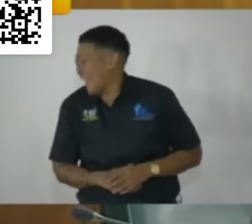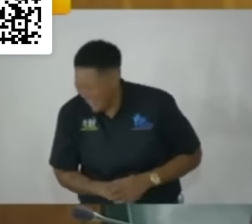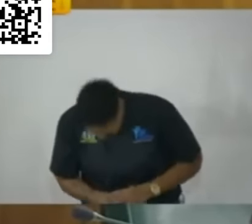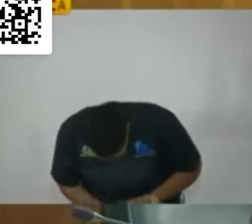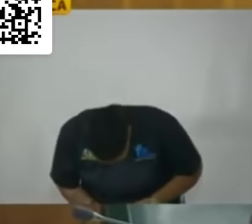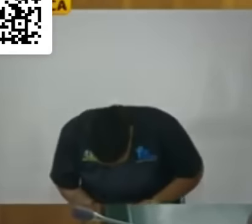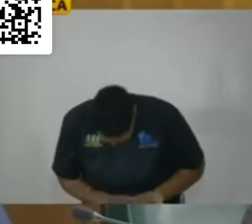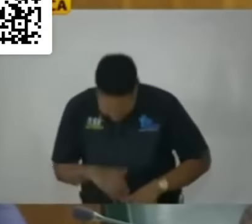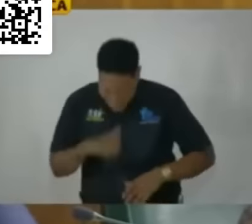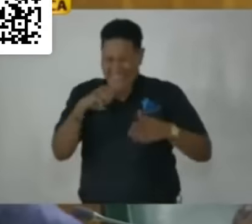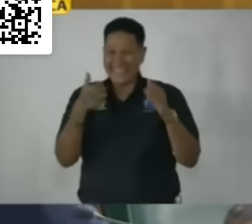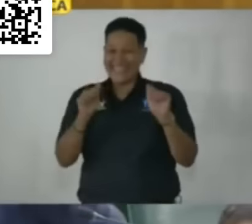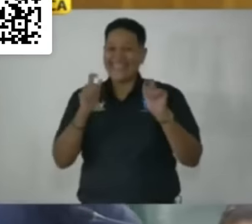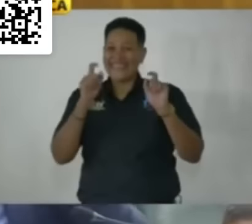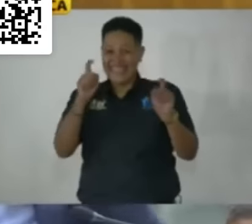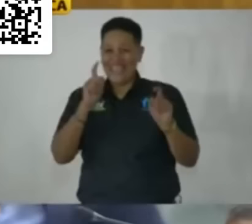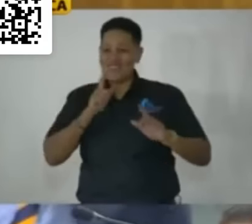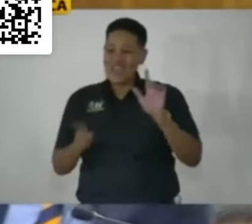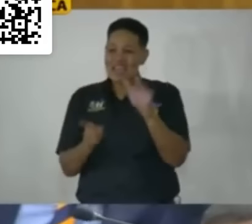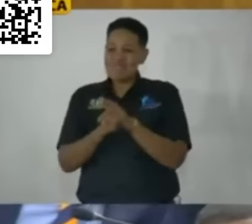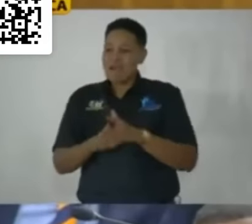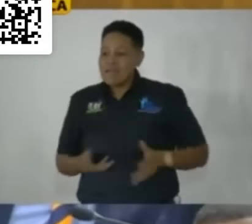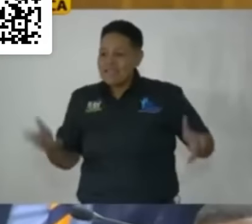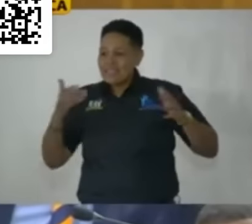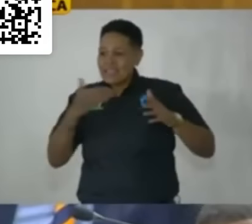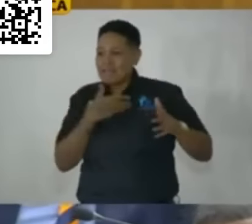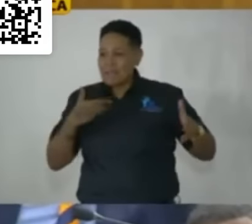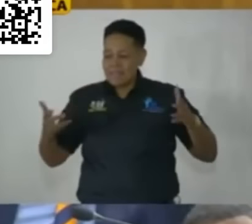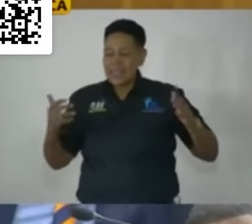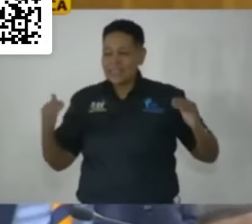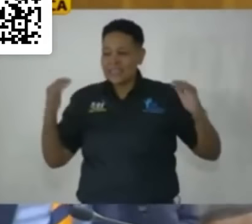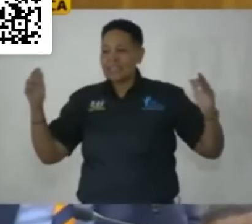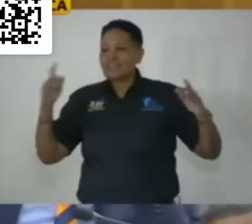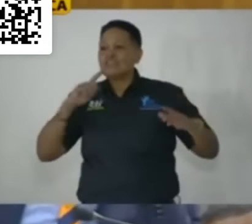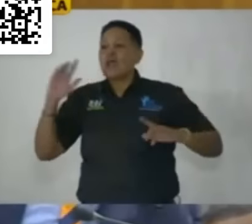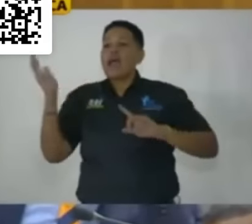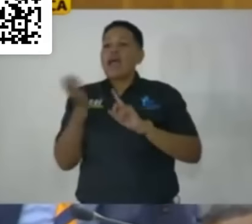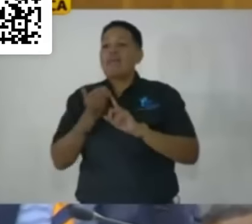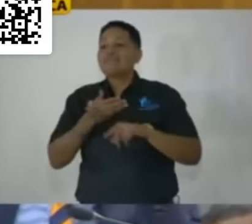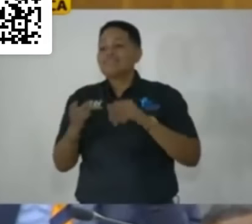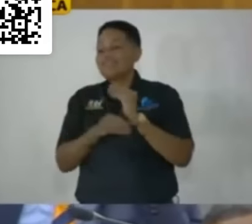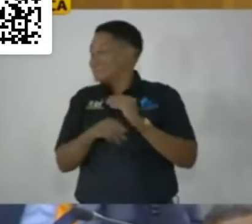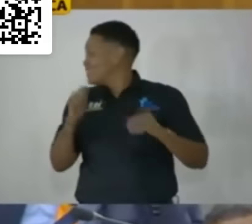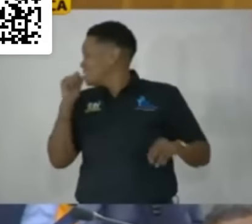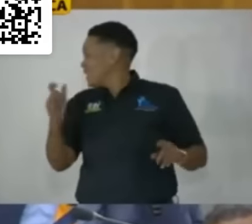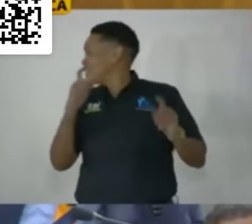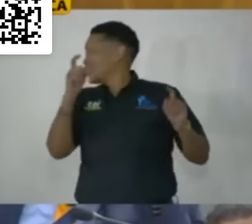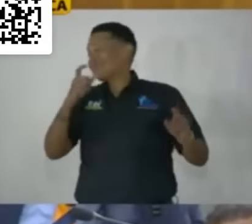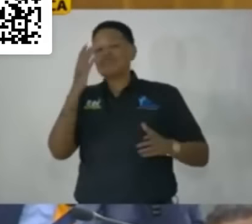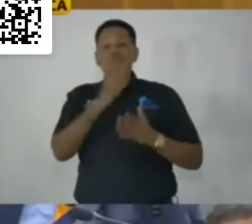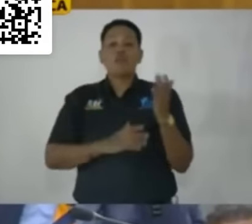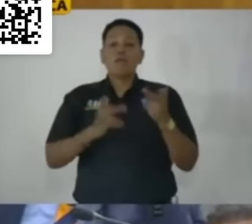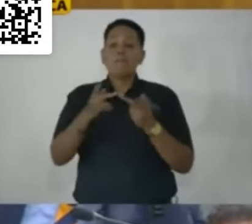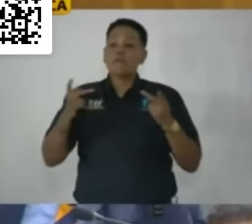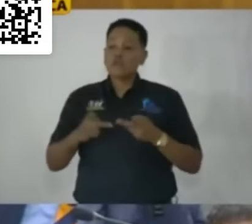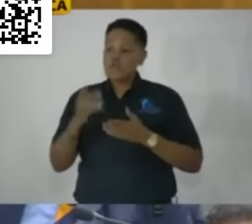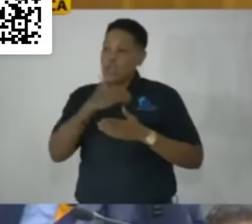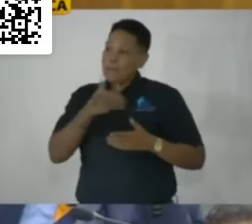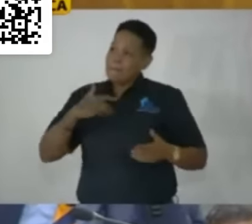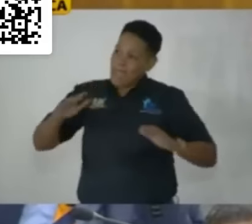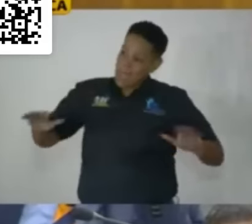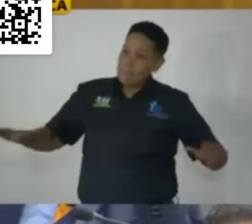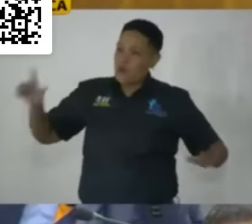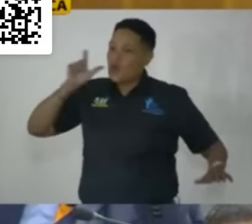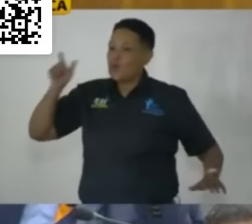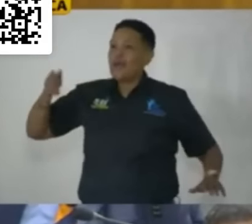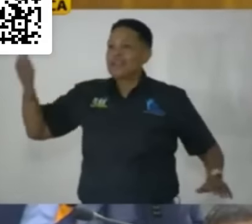prominence to members here. So the advocacy is not to give some position to members who are on